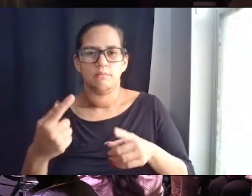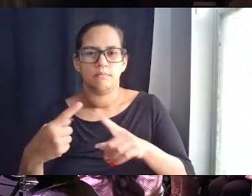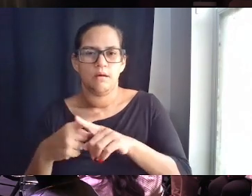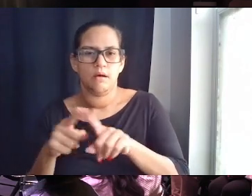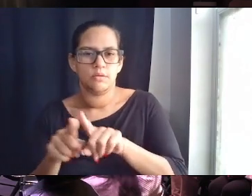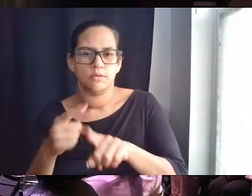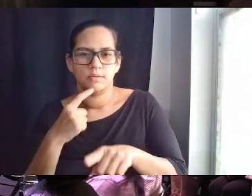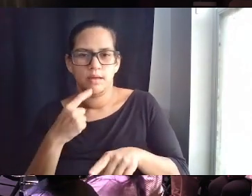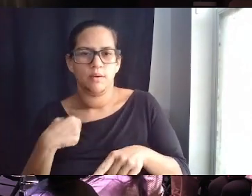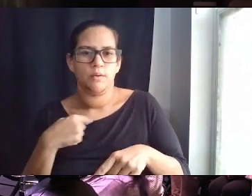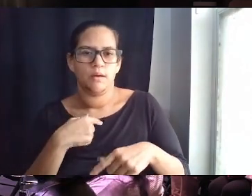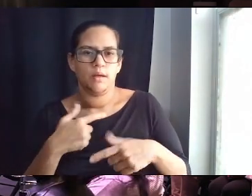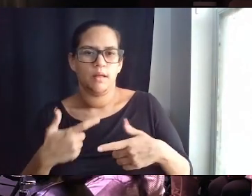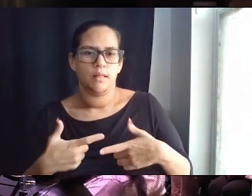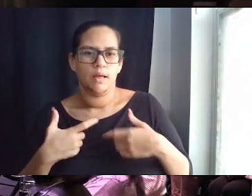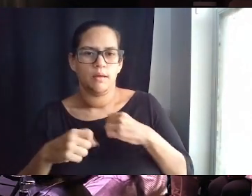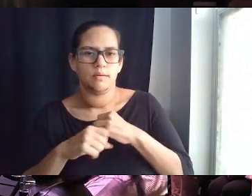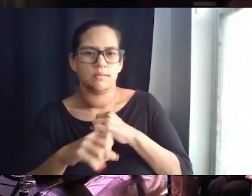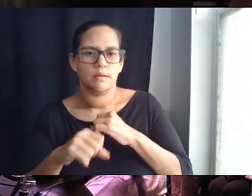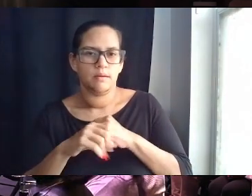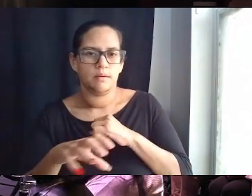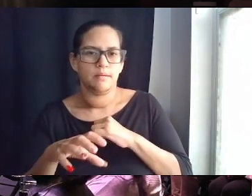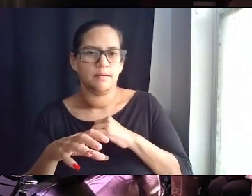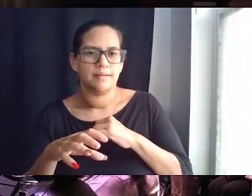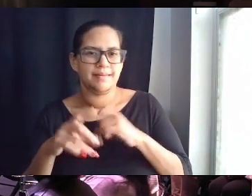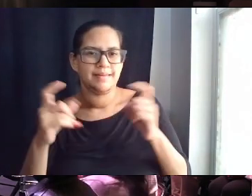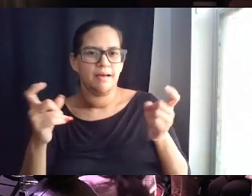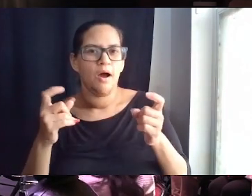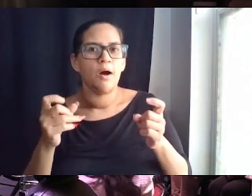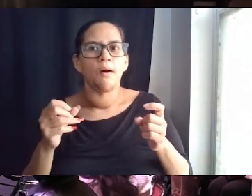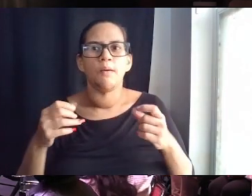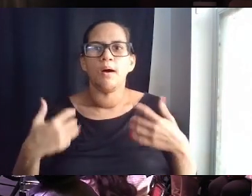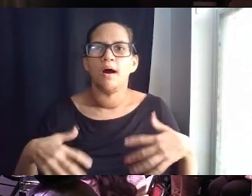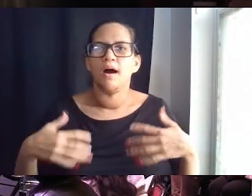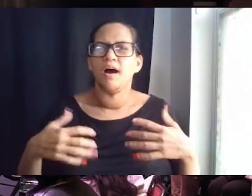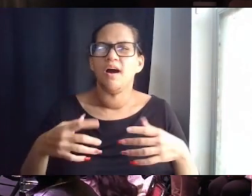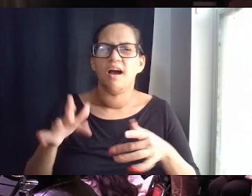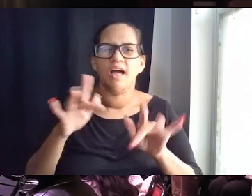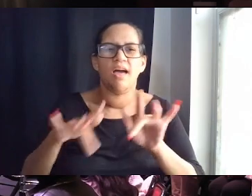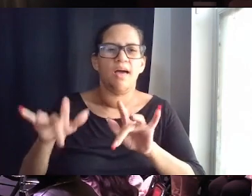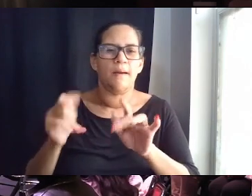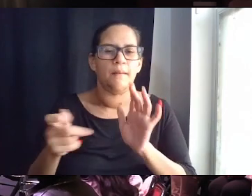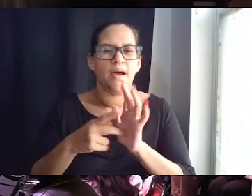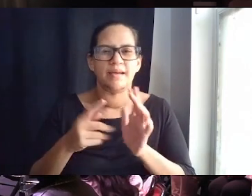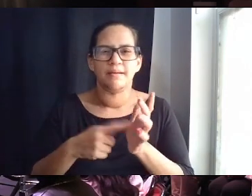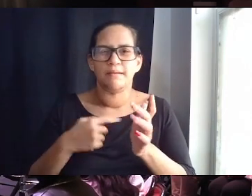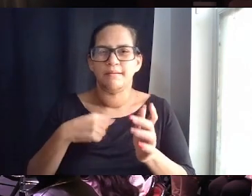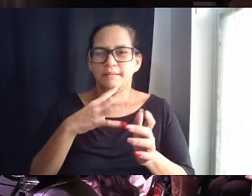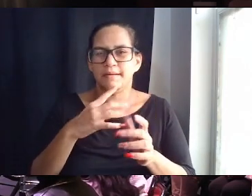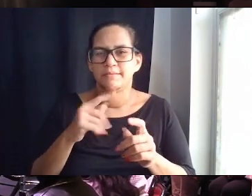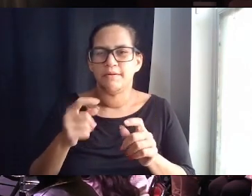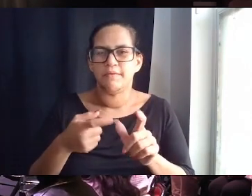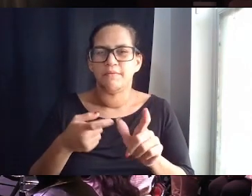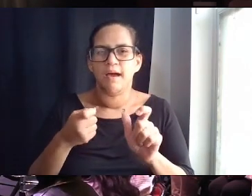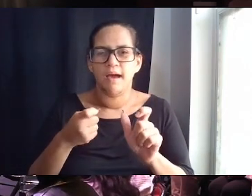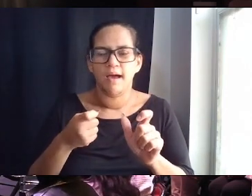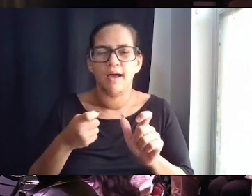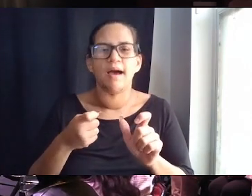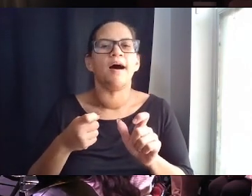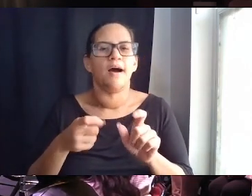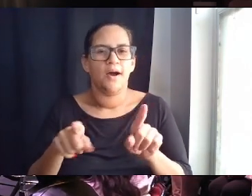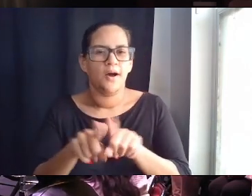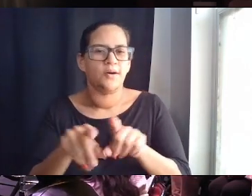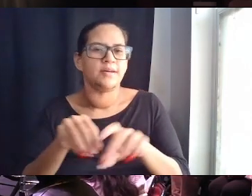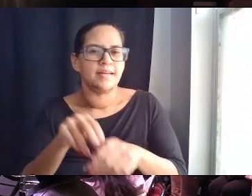opening ceremonies. Whoa. And sometimes we're speaking a little bit too fast for our interpreters. We're also on a 20-second delay. So we wanna make...